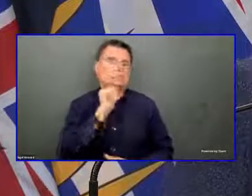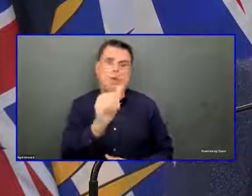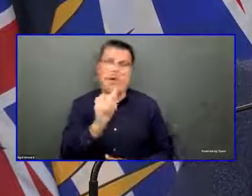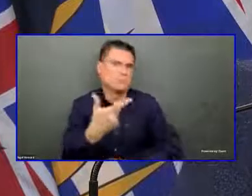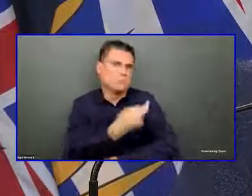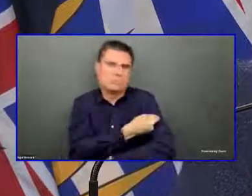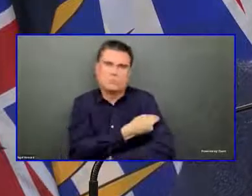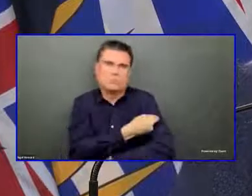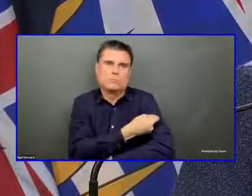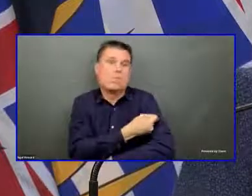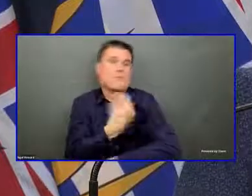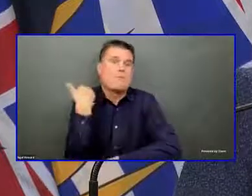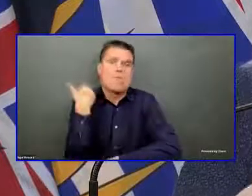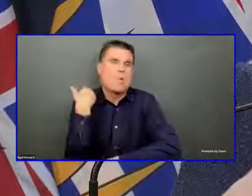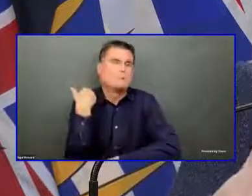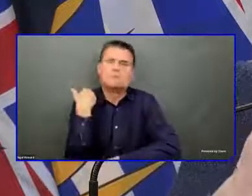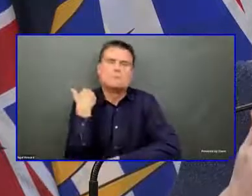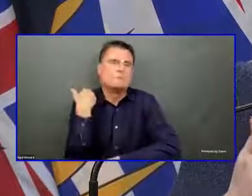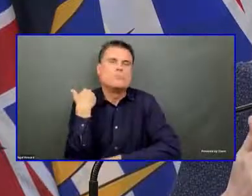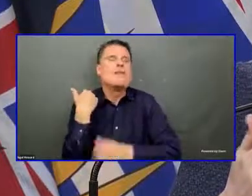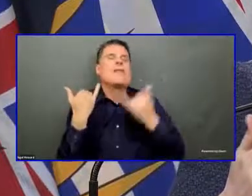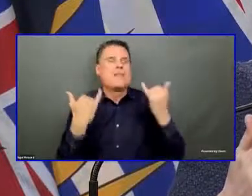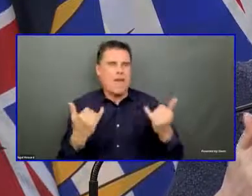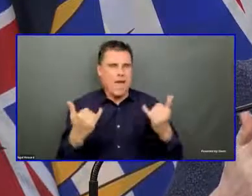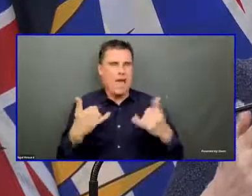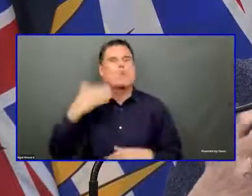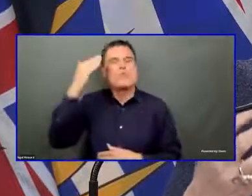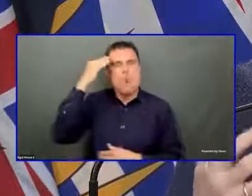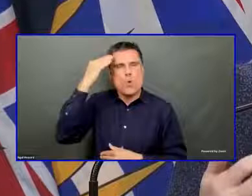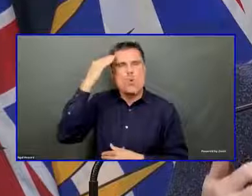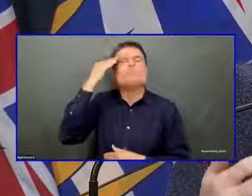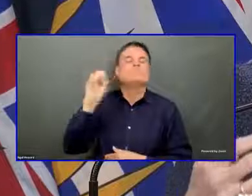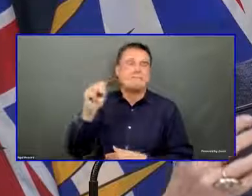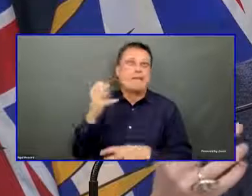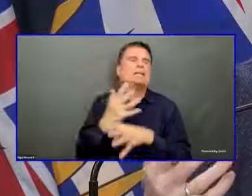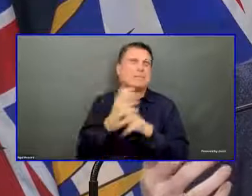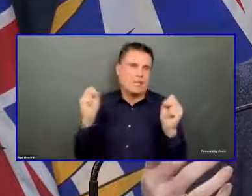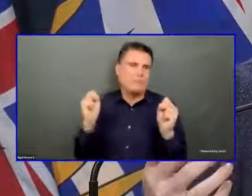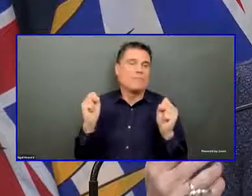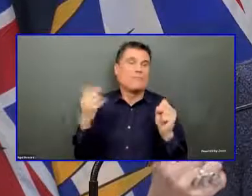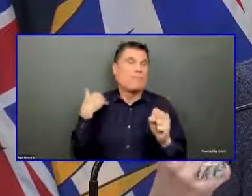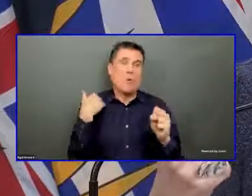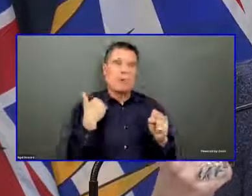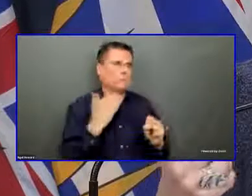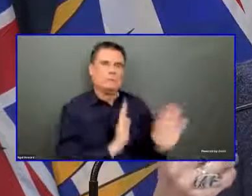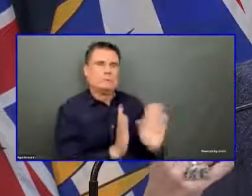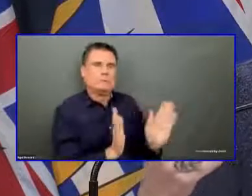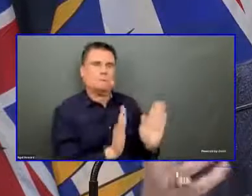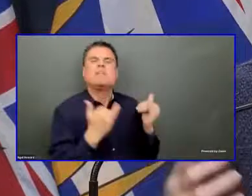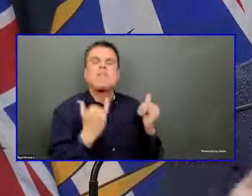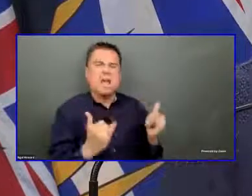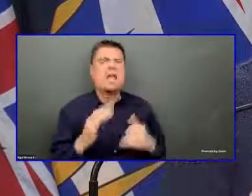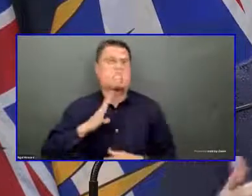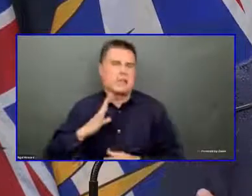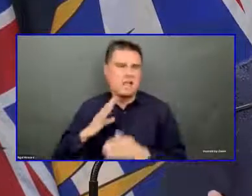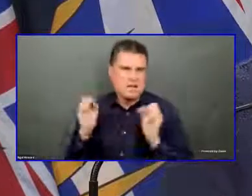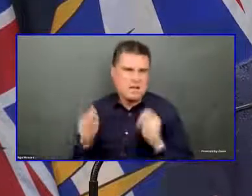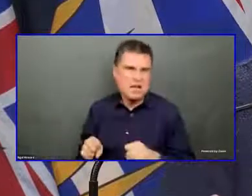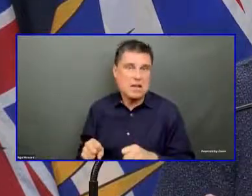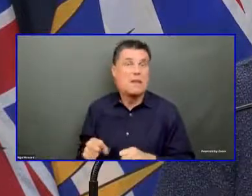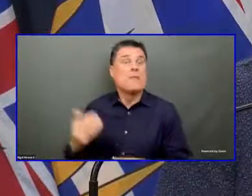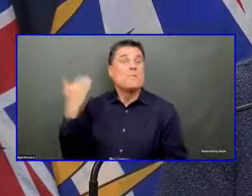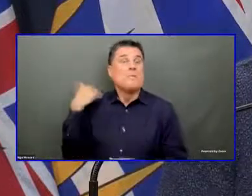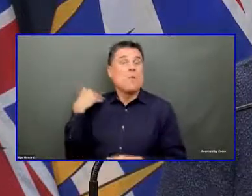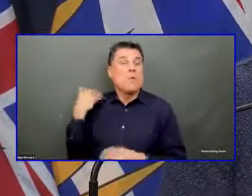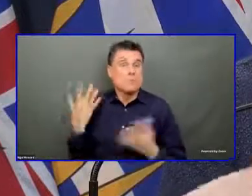We've got more information on people who received the vaccination when they were pregnant, when they were breastfeeding, and we've not seen any